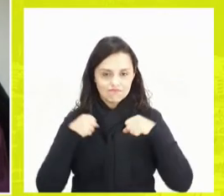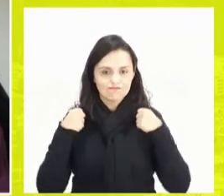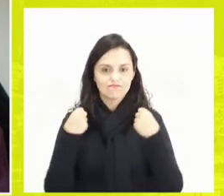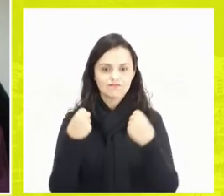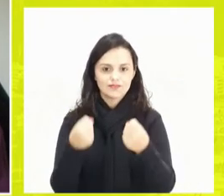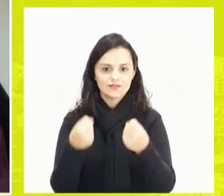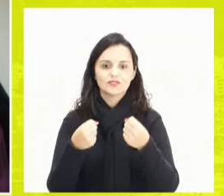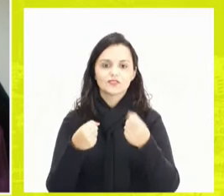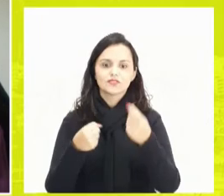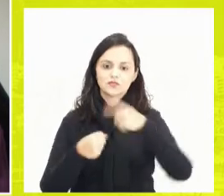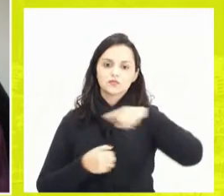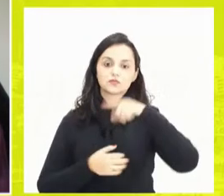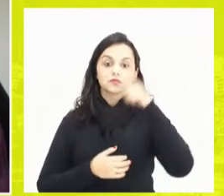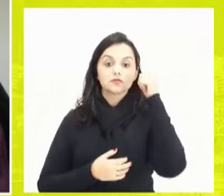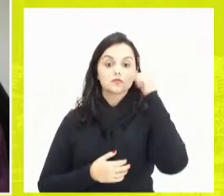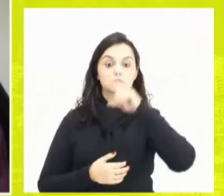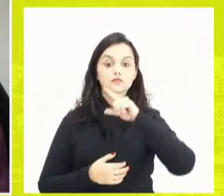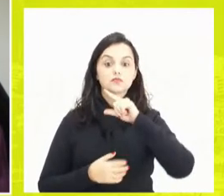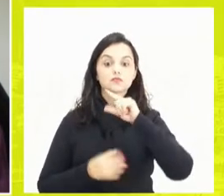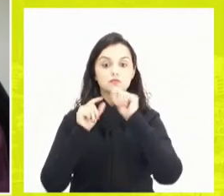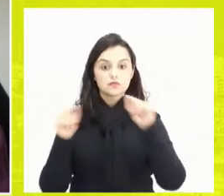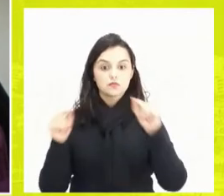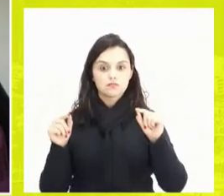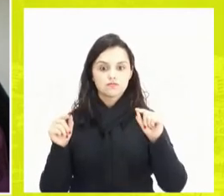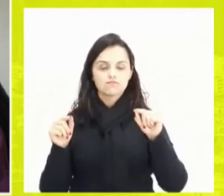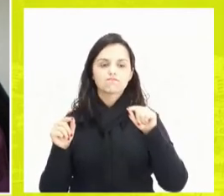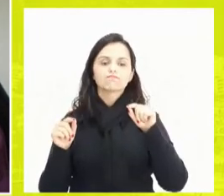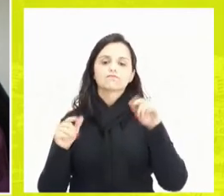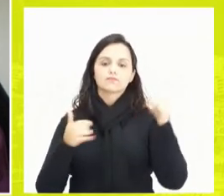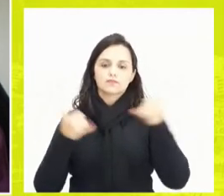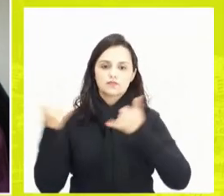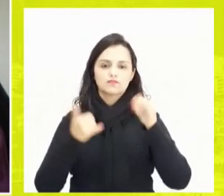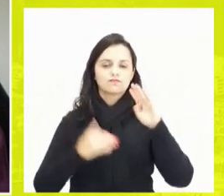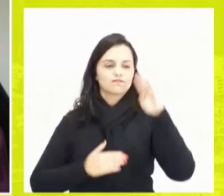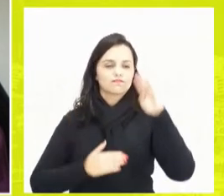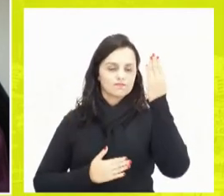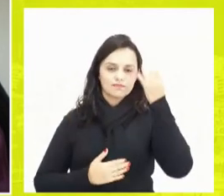actions we can fight misinformation